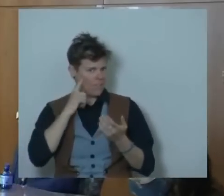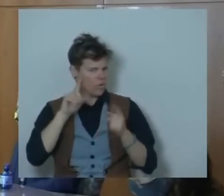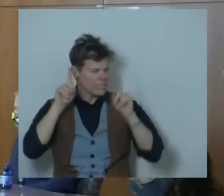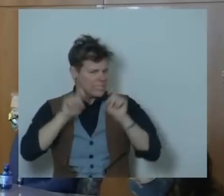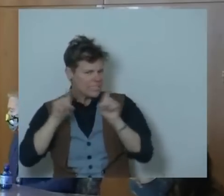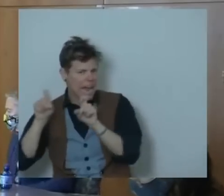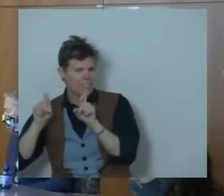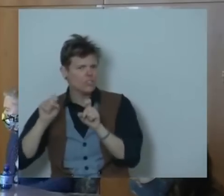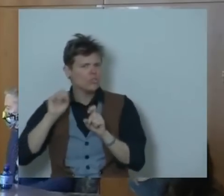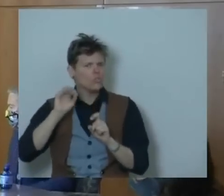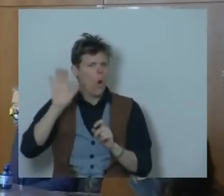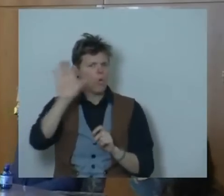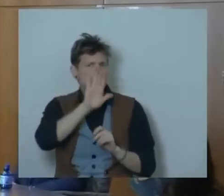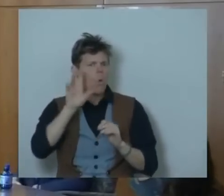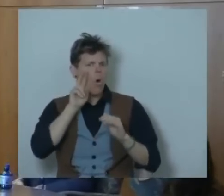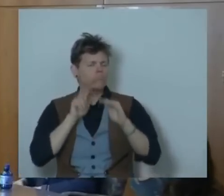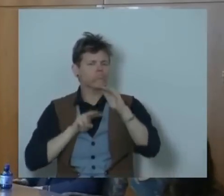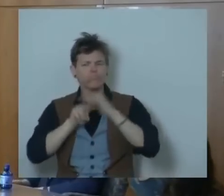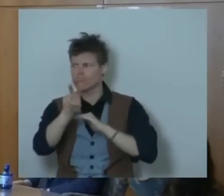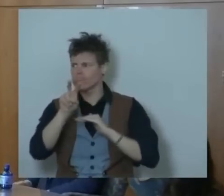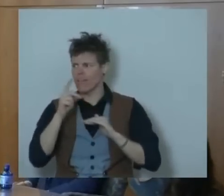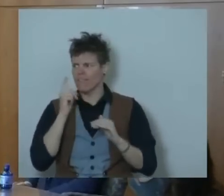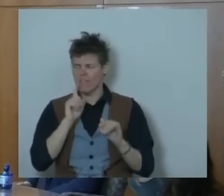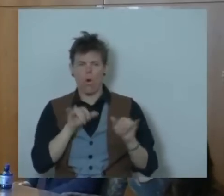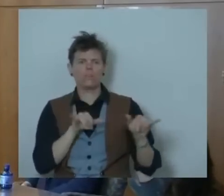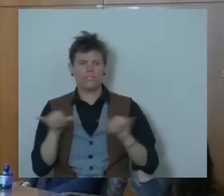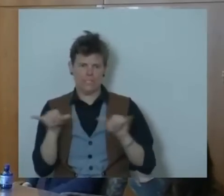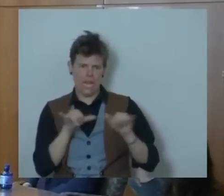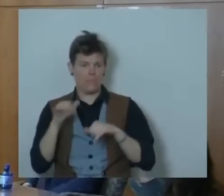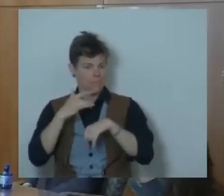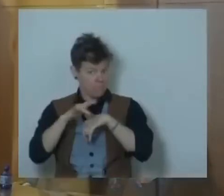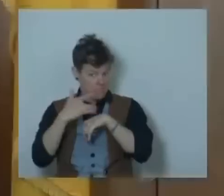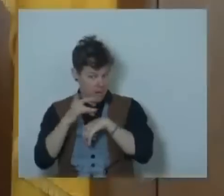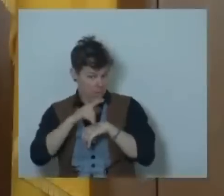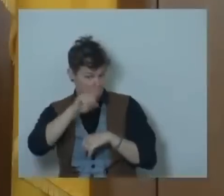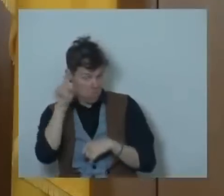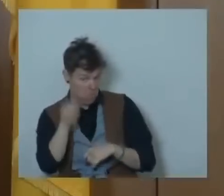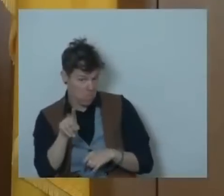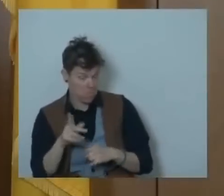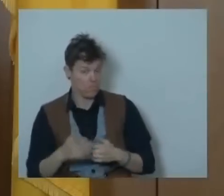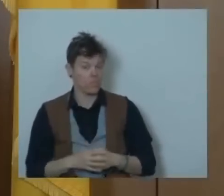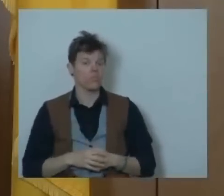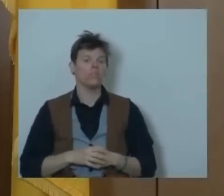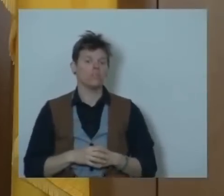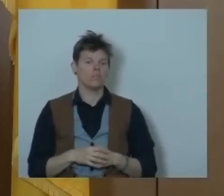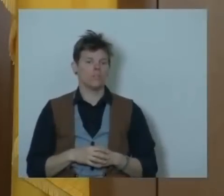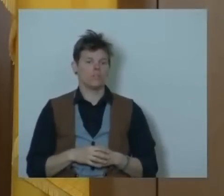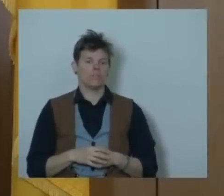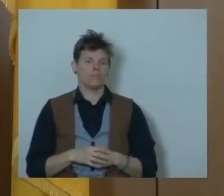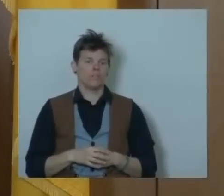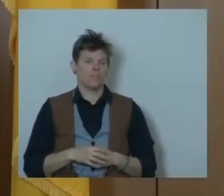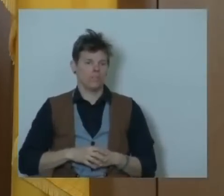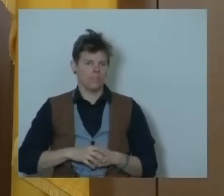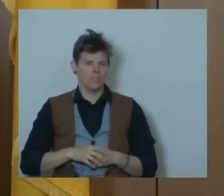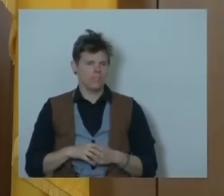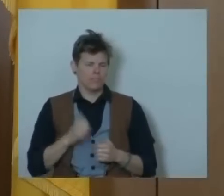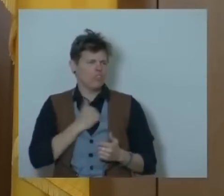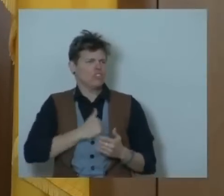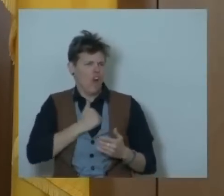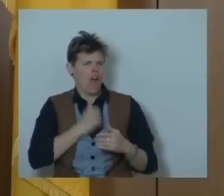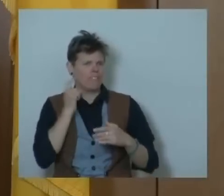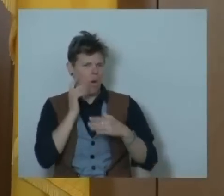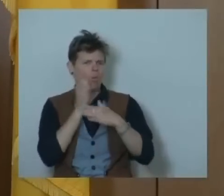expecting, and if so, what the strategy would be. Yeah. Thank you. Oh, and I tried to answer. I'm sorry I did that, so I'll do both now. Yes, it